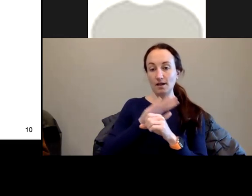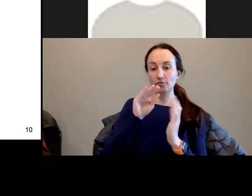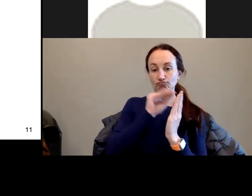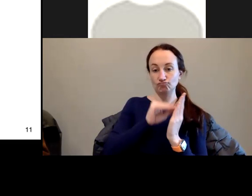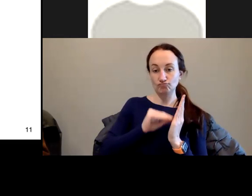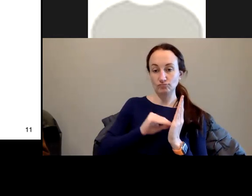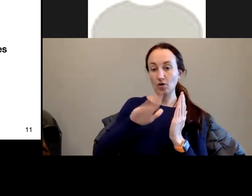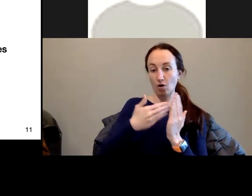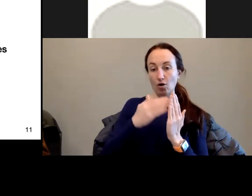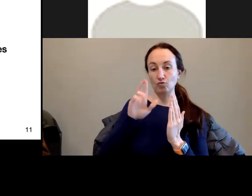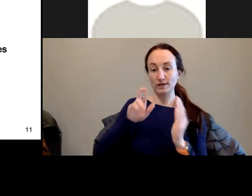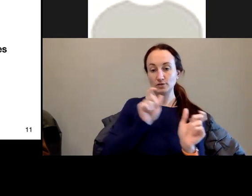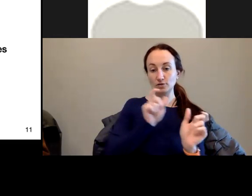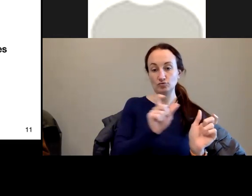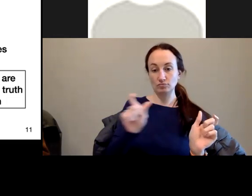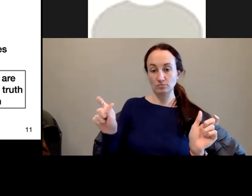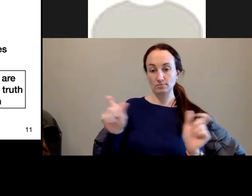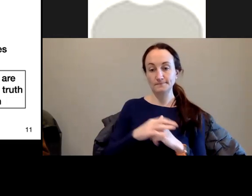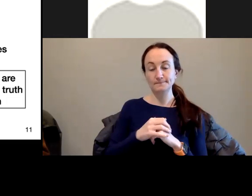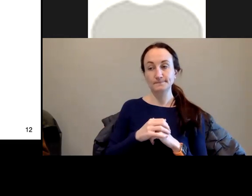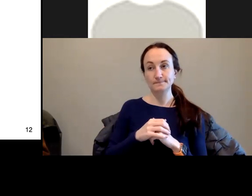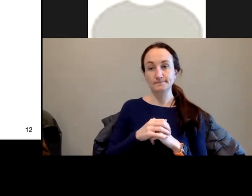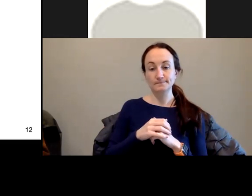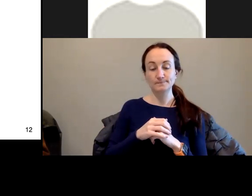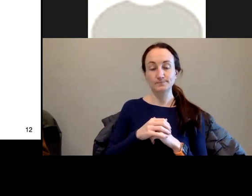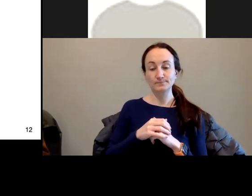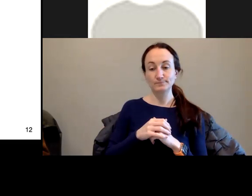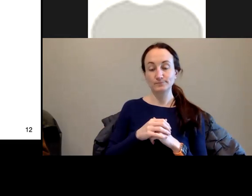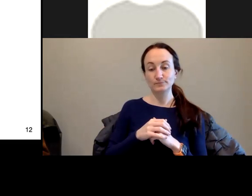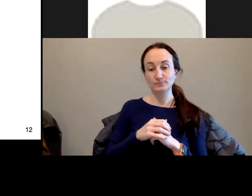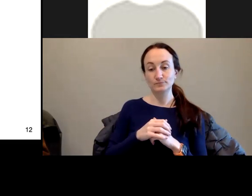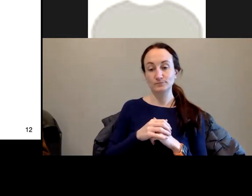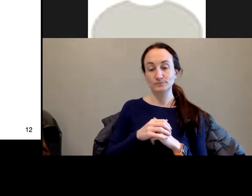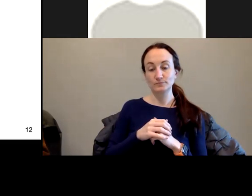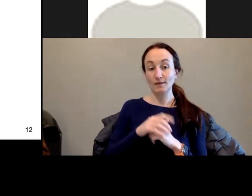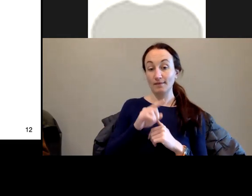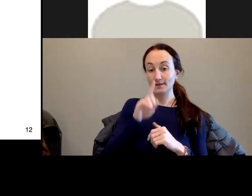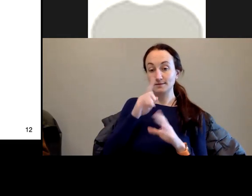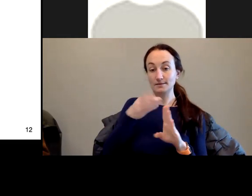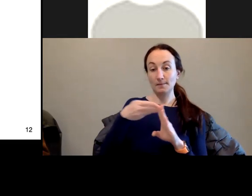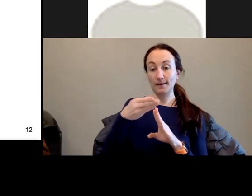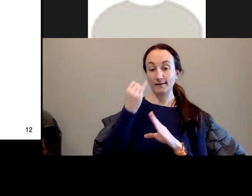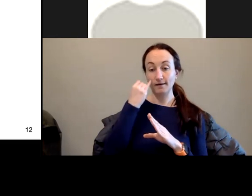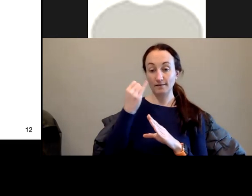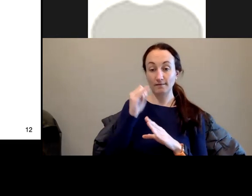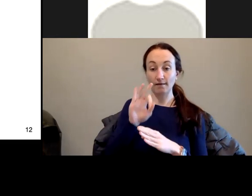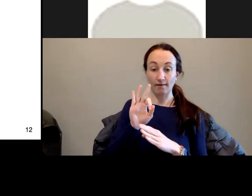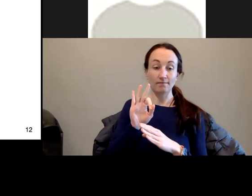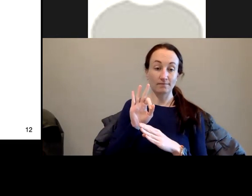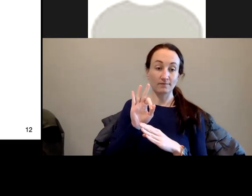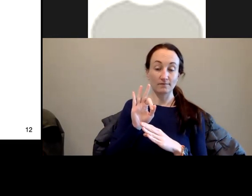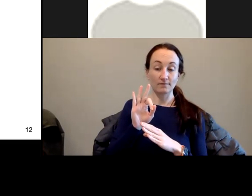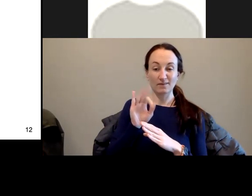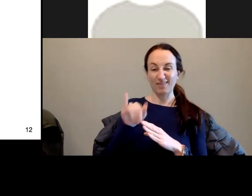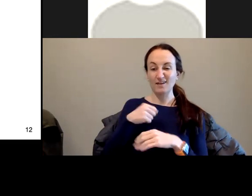residues. All right, so this is the main idea of this